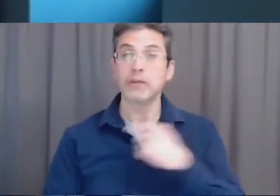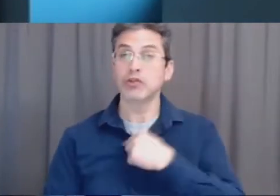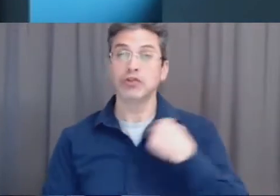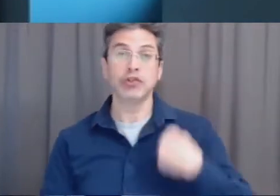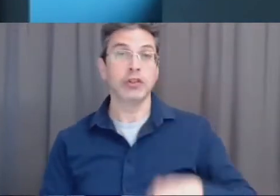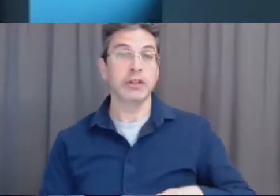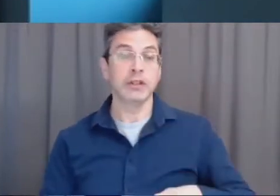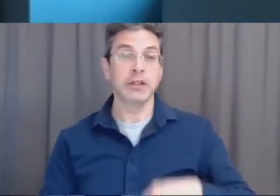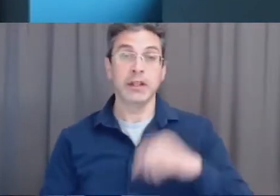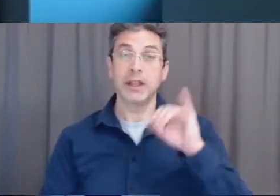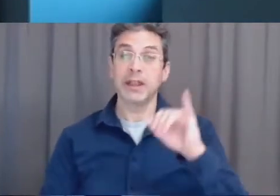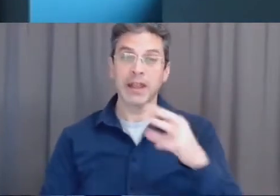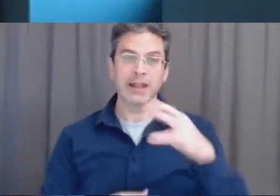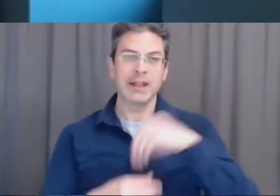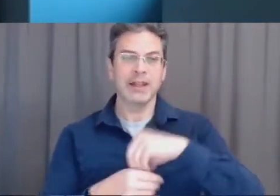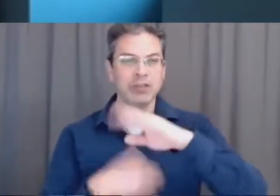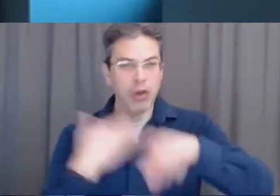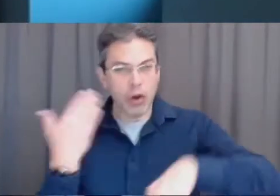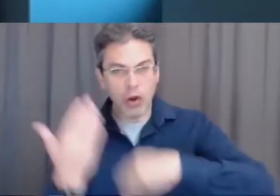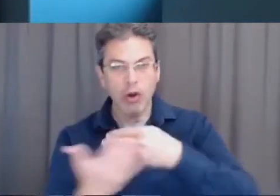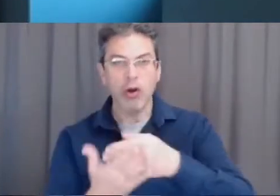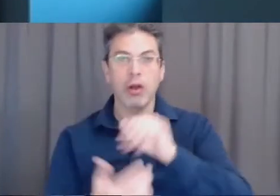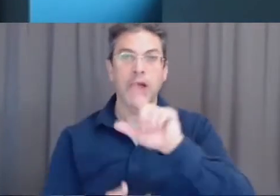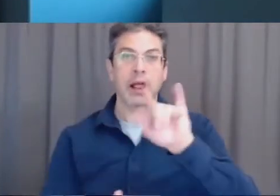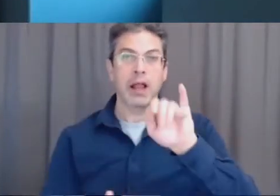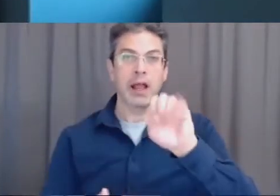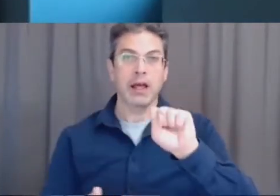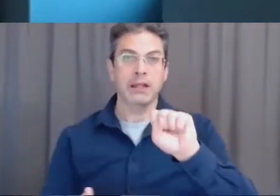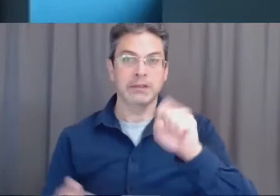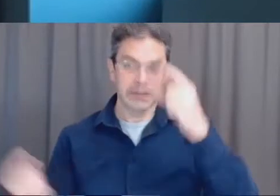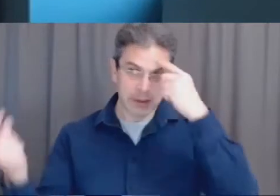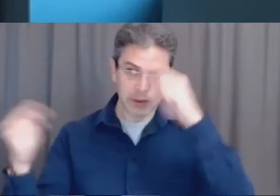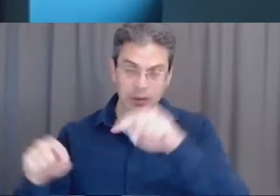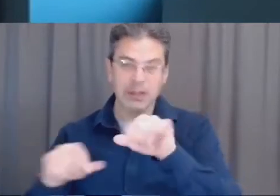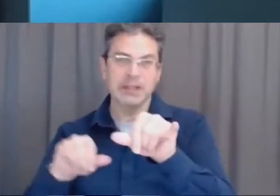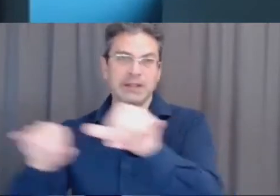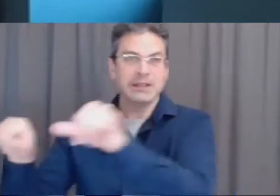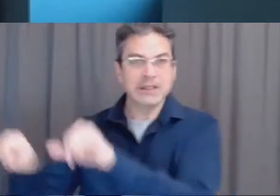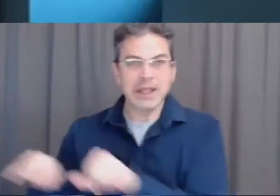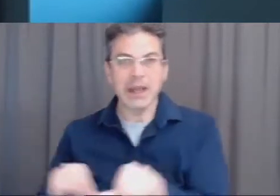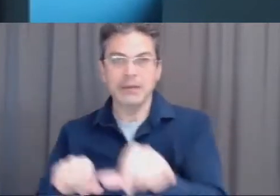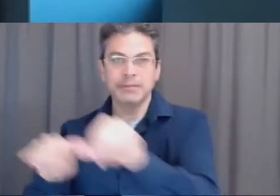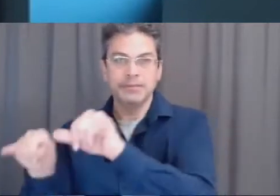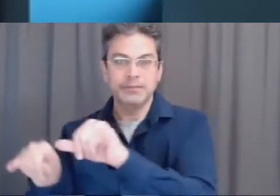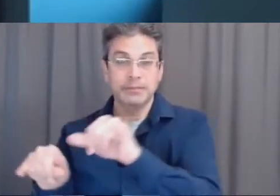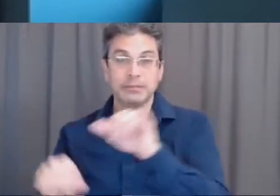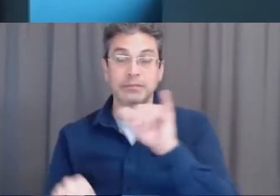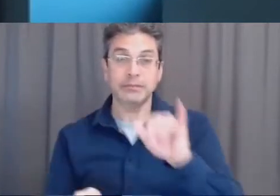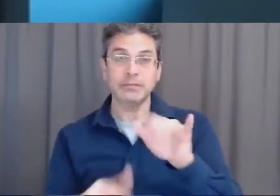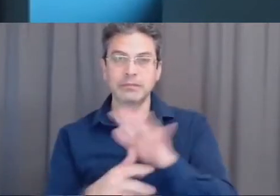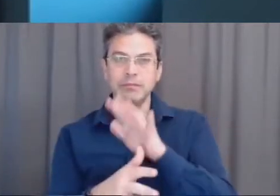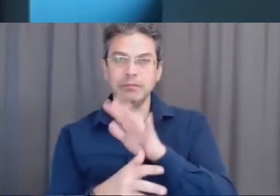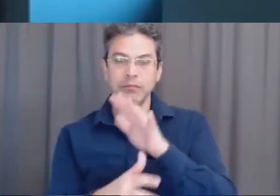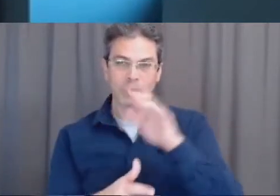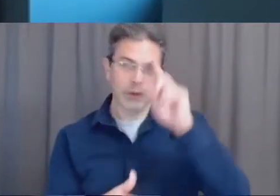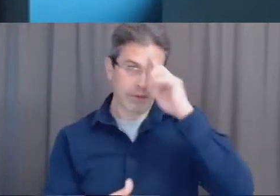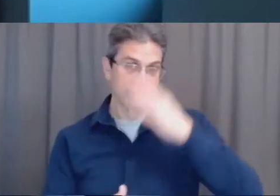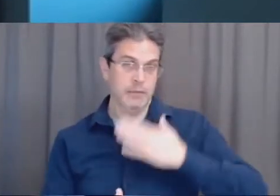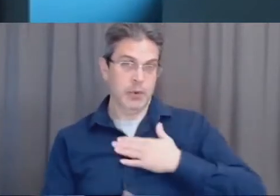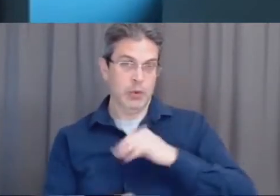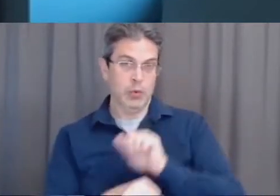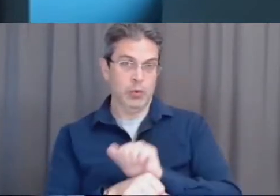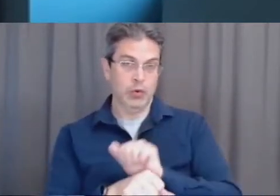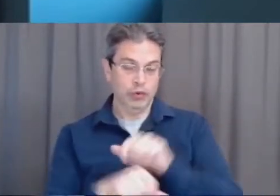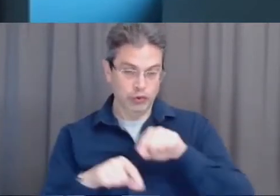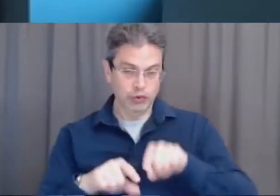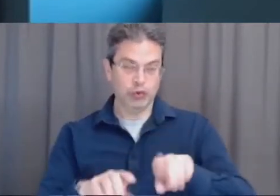gets every one of our allies on the same page. It's going to be a major priority for me in the opening weeks of my